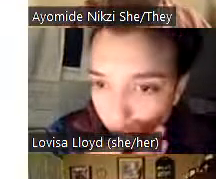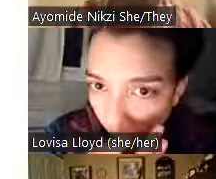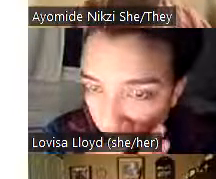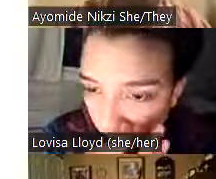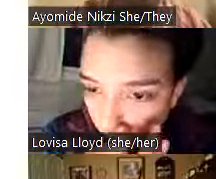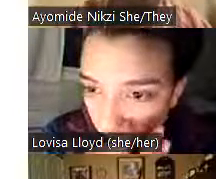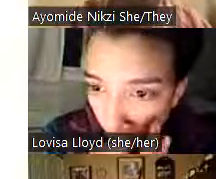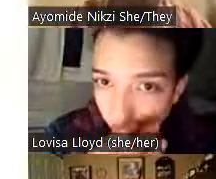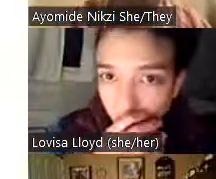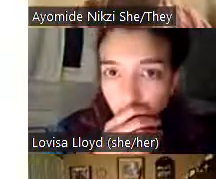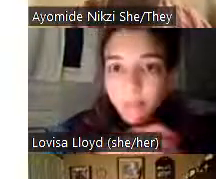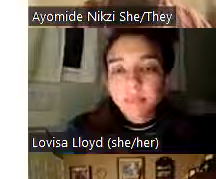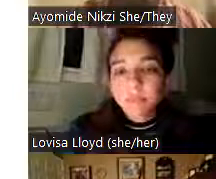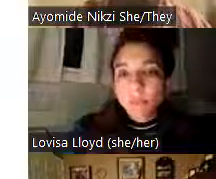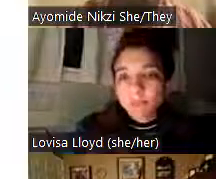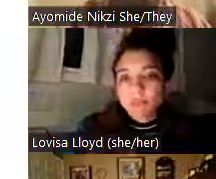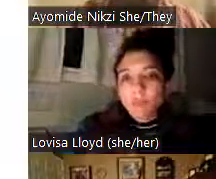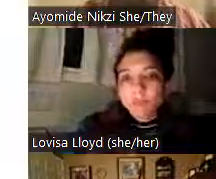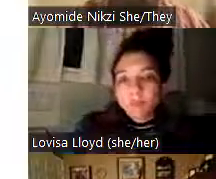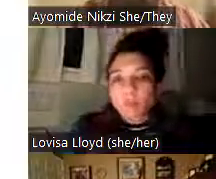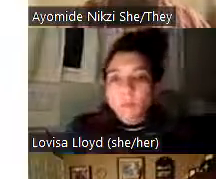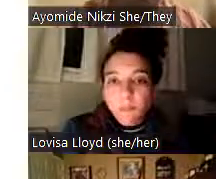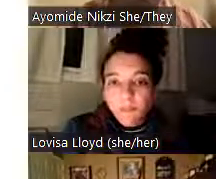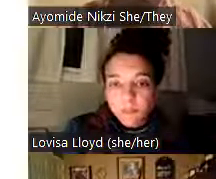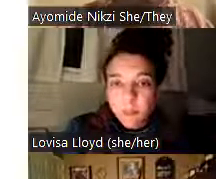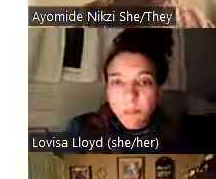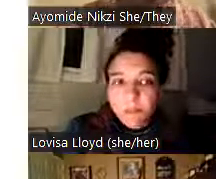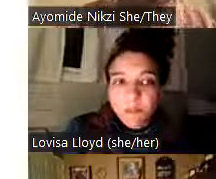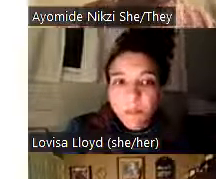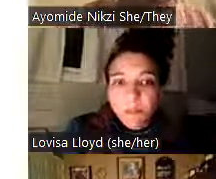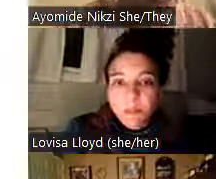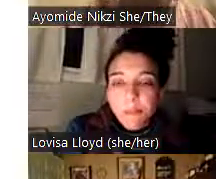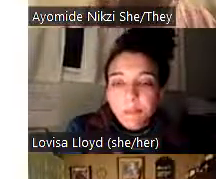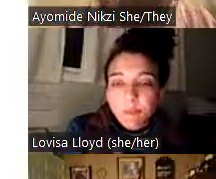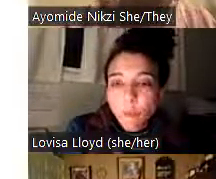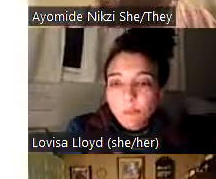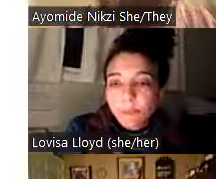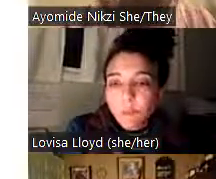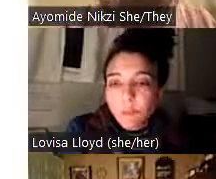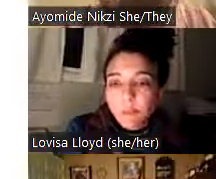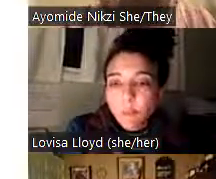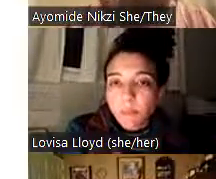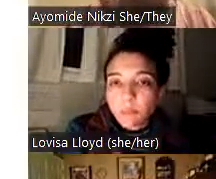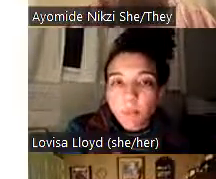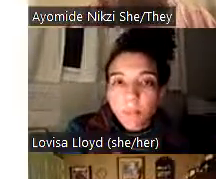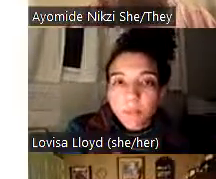say we commit to wholeheartedly uplift and support our commission colleagues